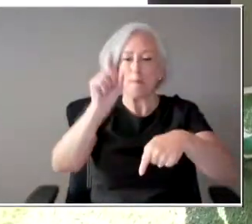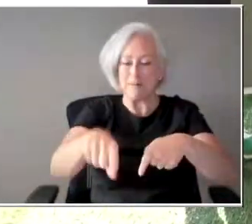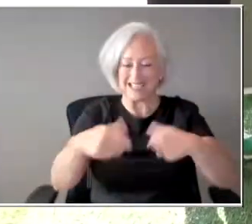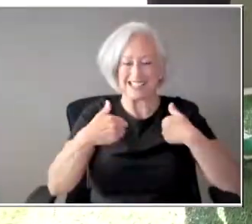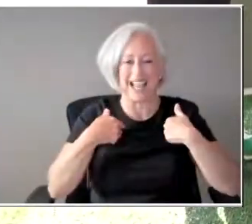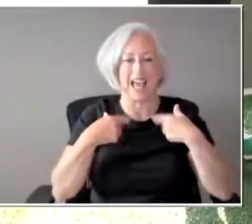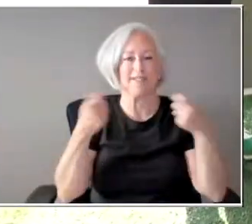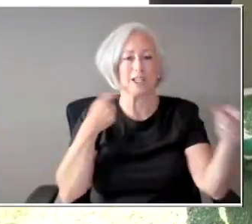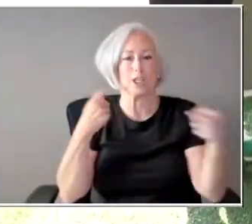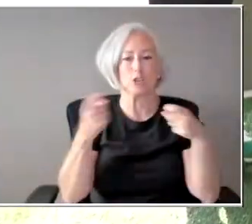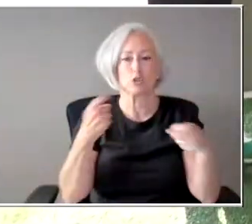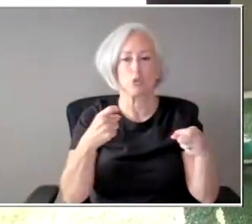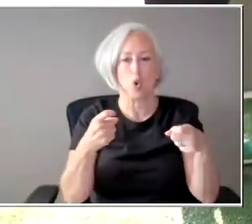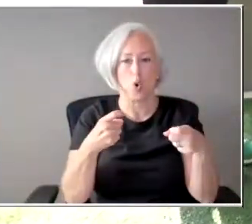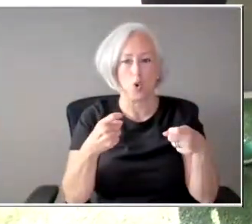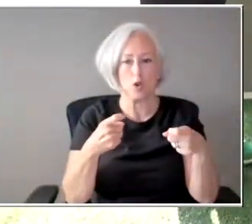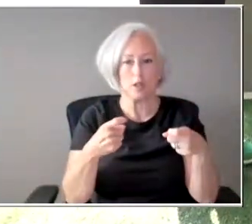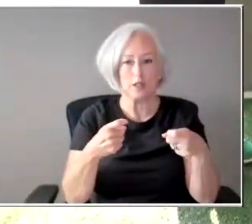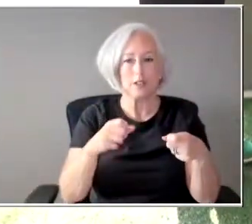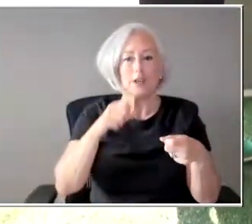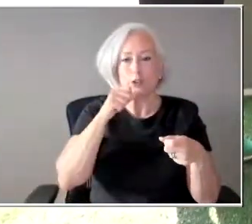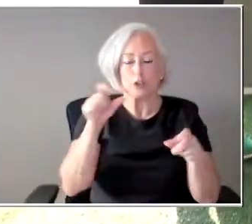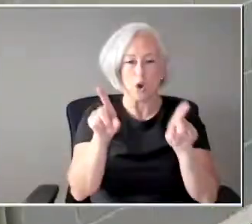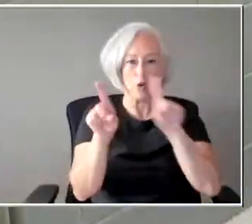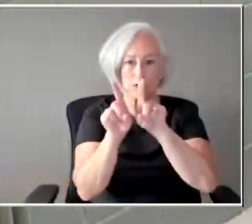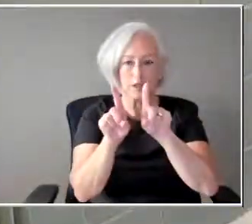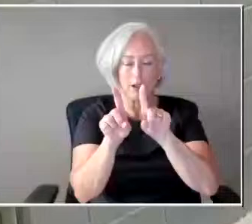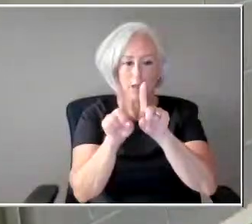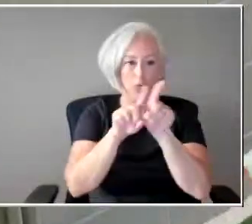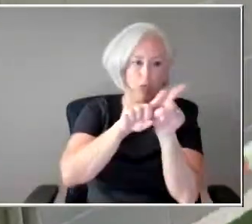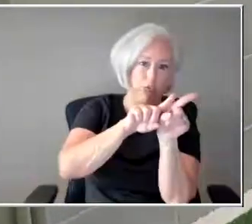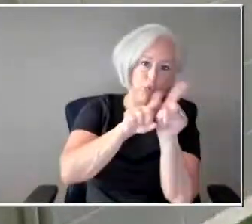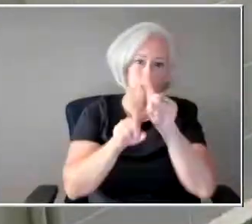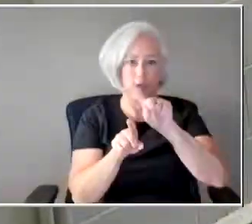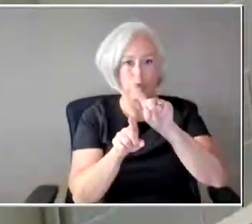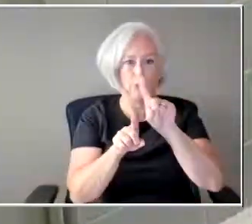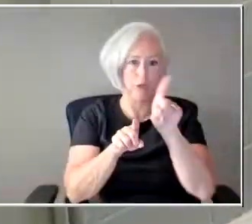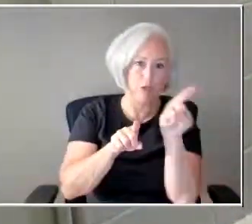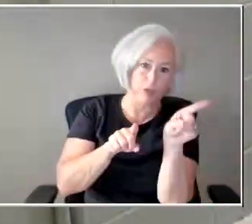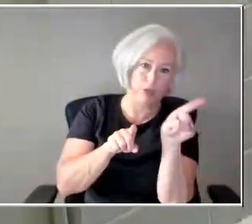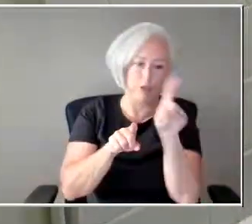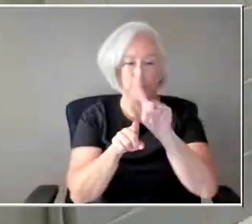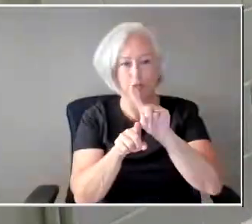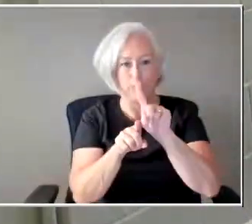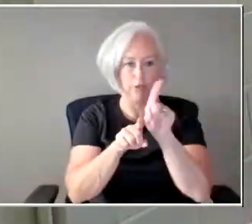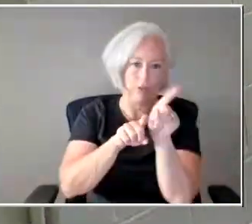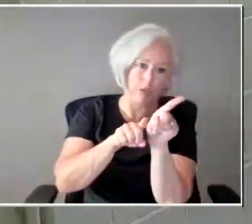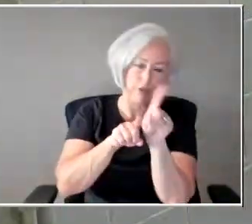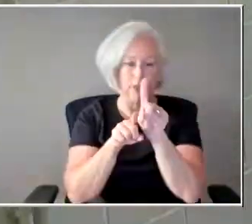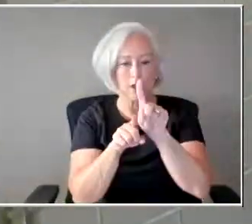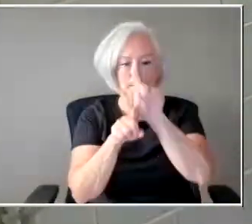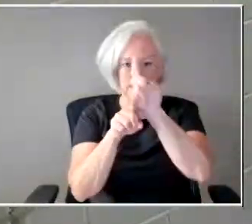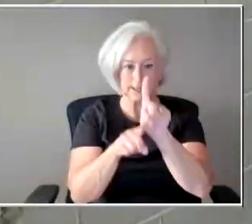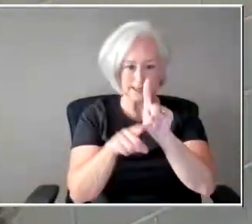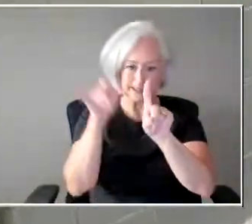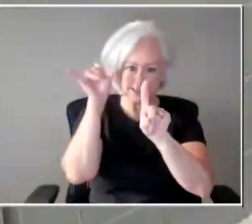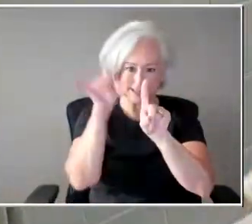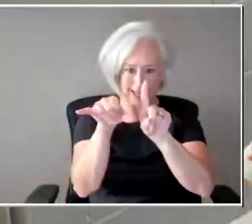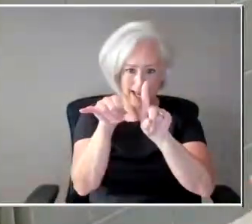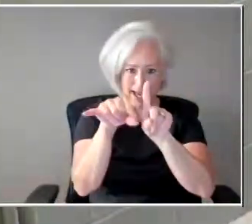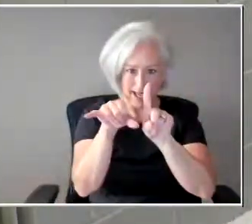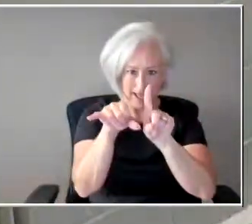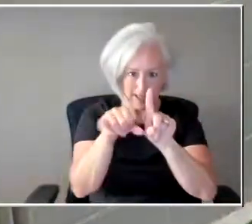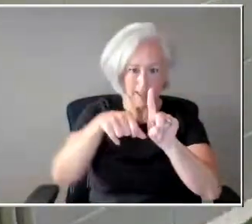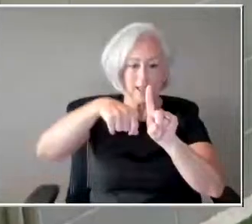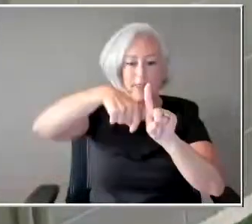here is to try to not counterbalance, try not to lean as you lift that leg out, and then be under control just like you're doing right there. Bring